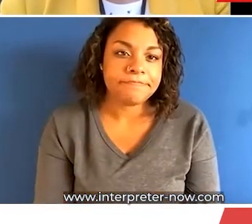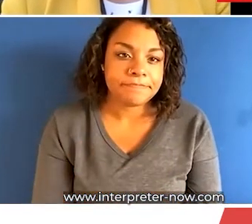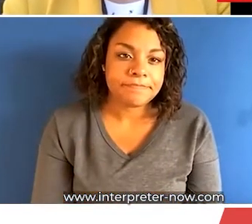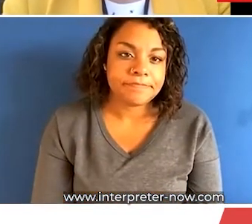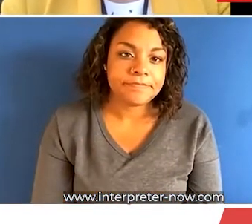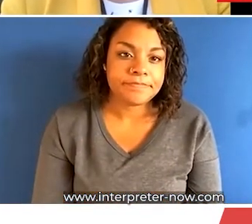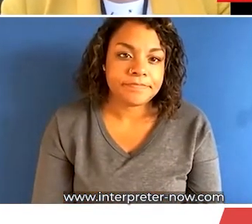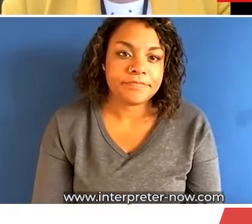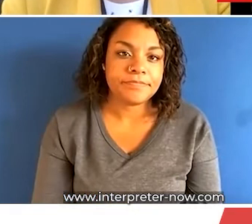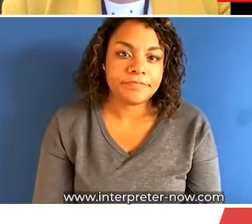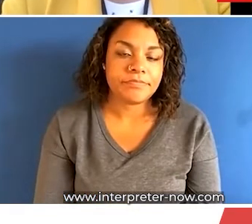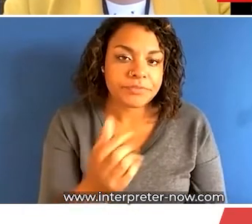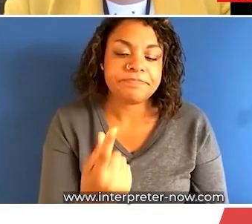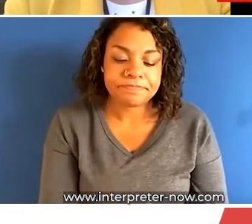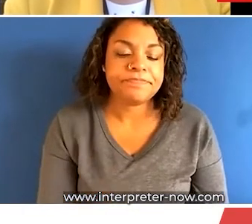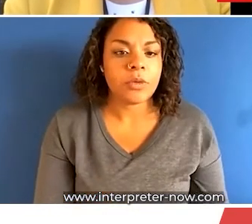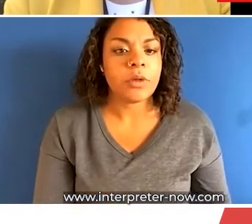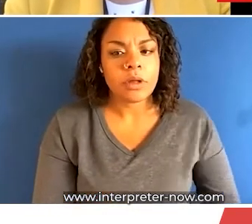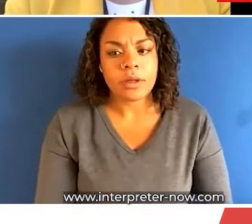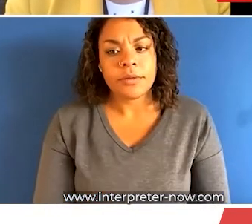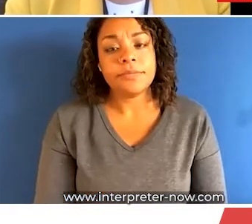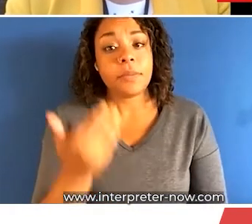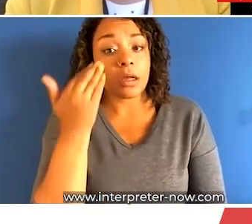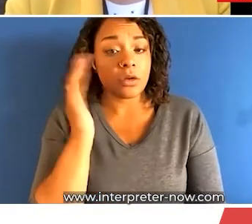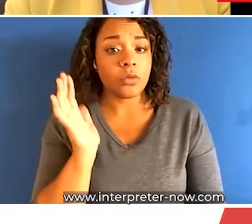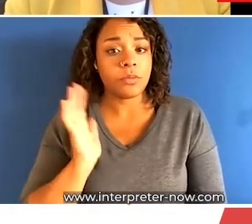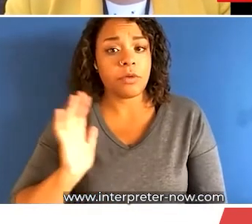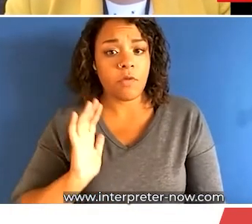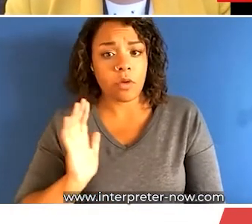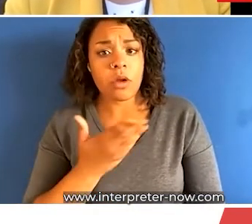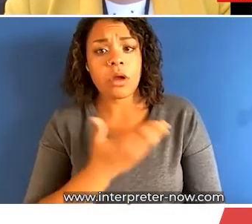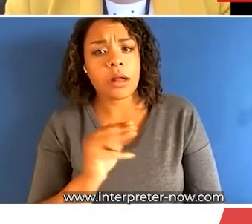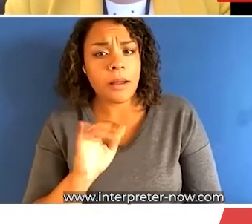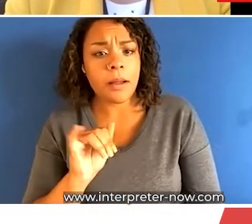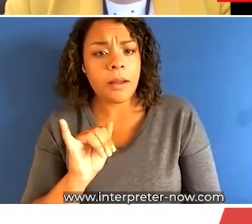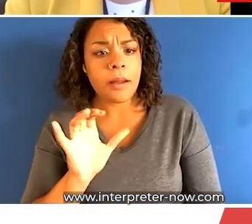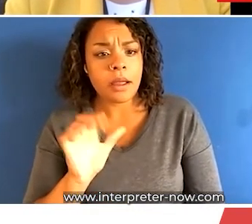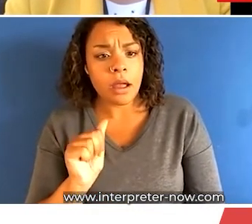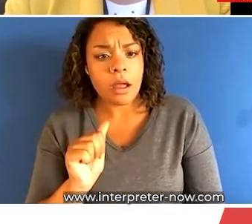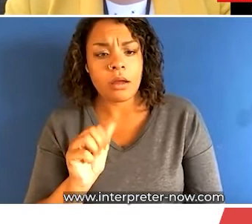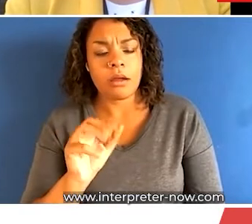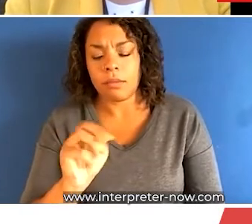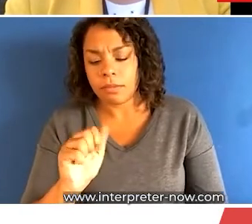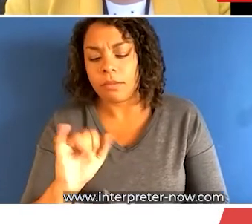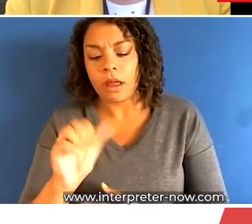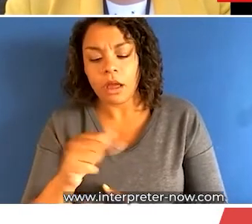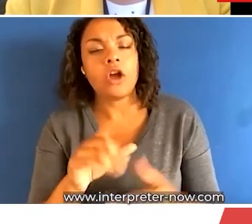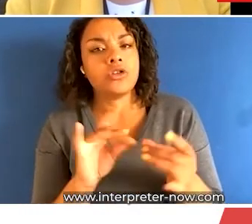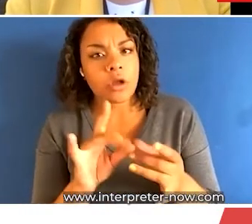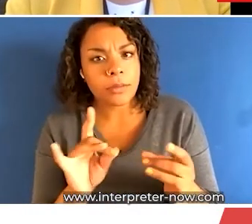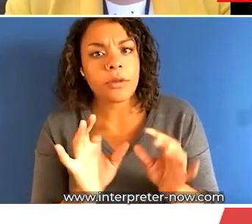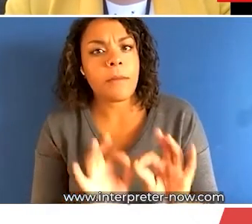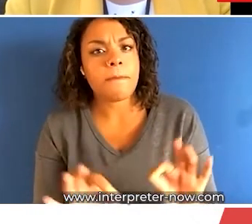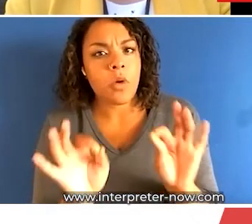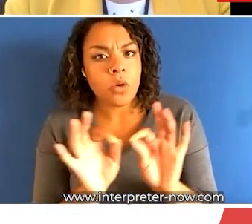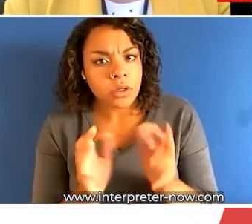allies eventually. I know in the past, Maica, you've talked about the importance also of, we have